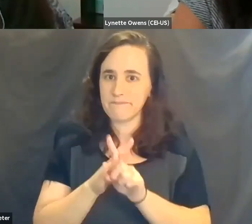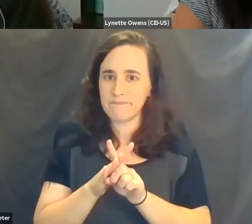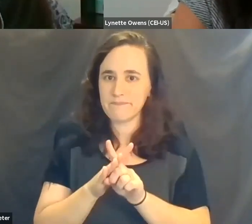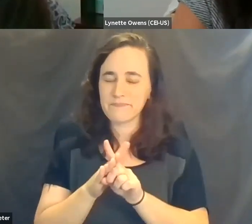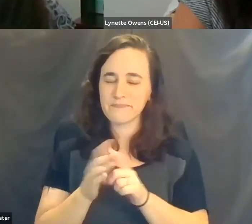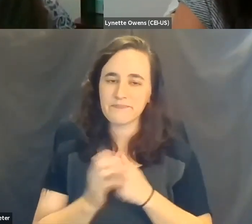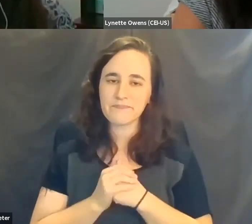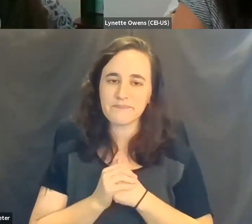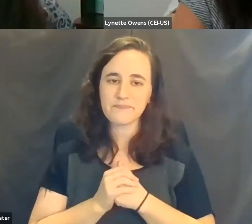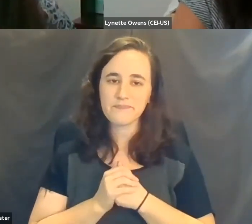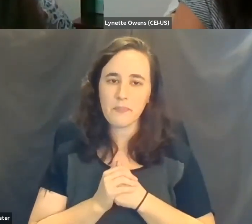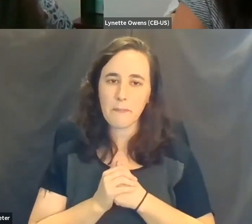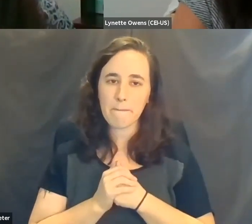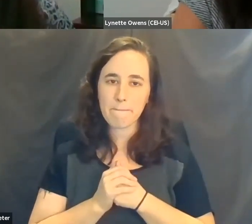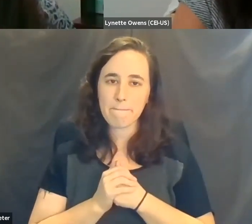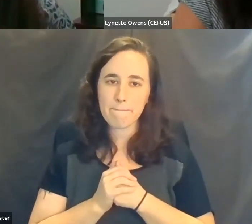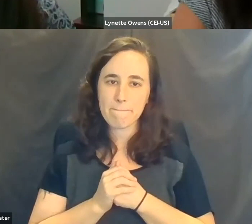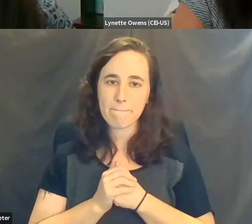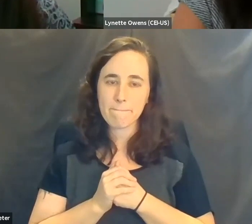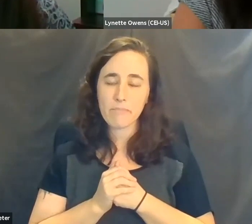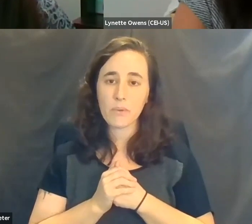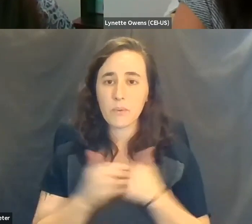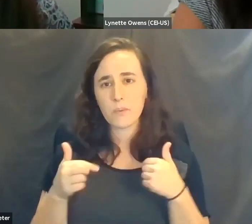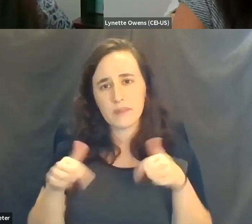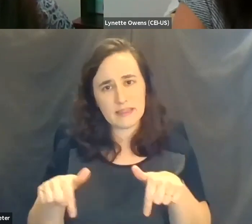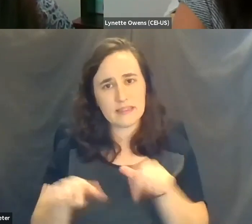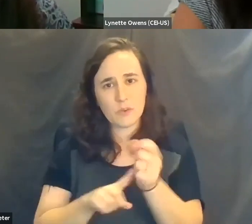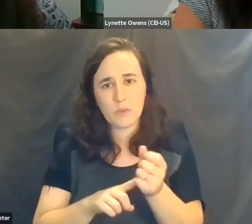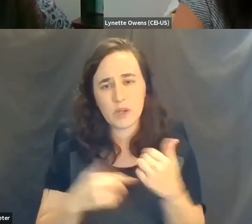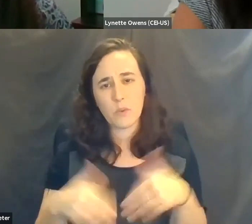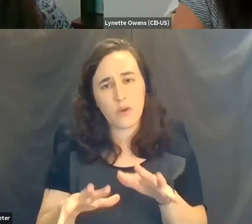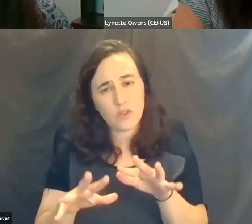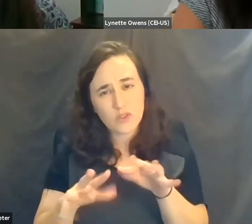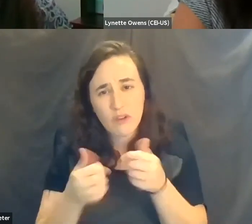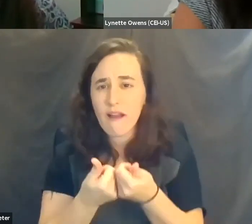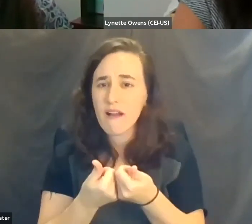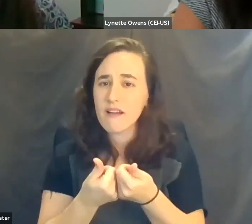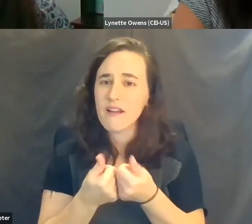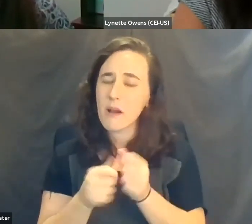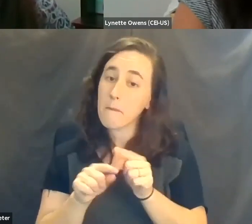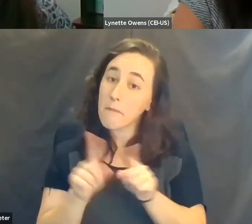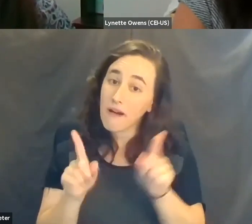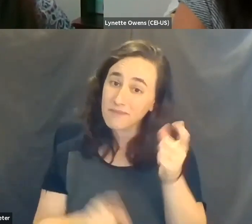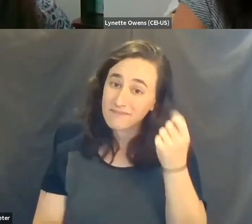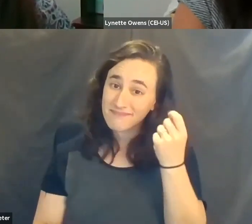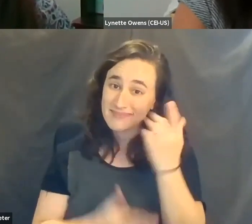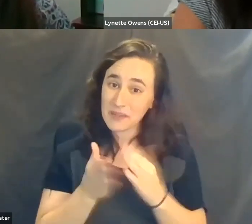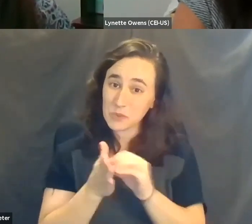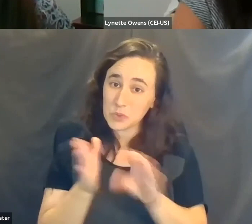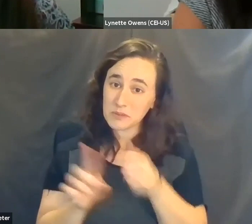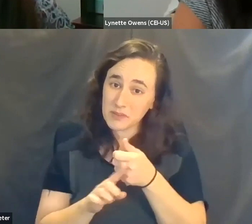that this was hard, but I think that some students really flourished in really unexpected